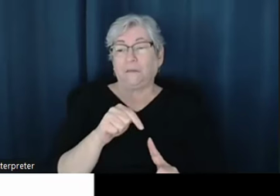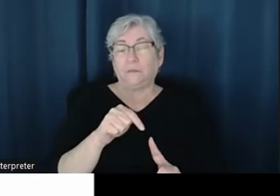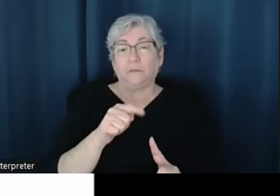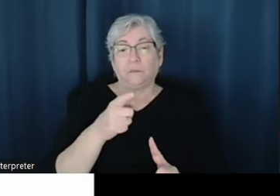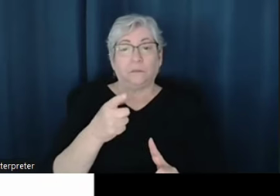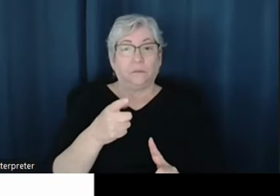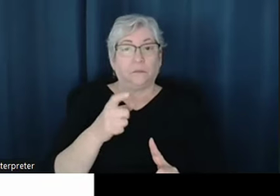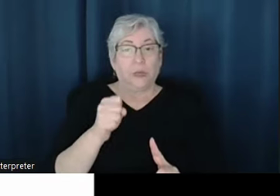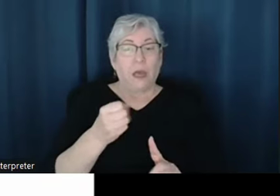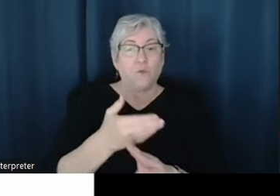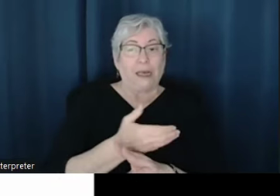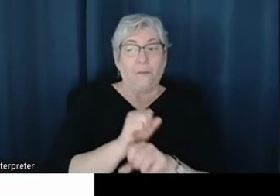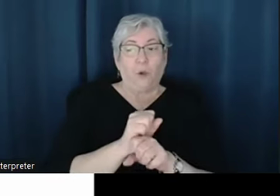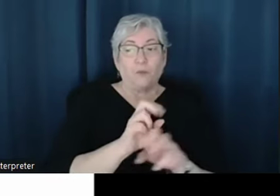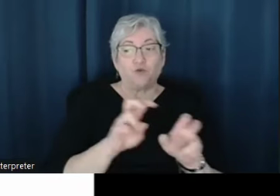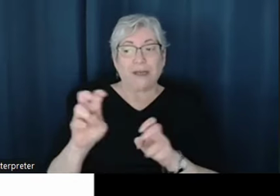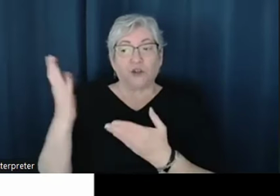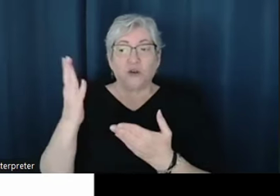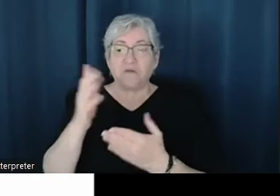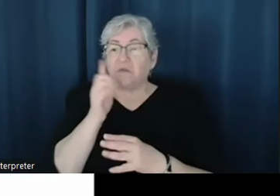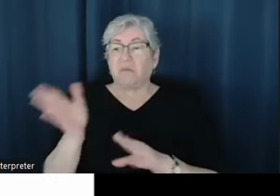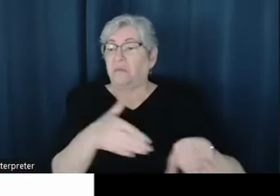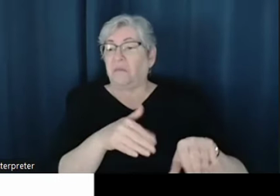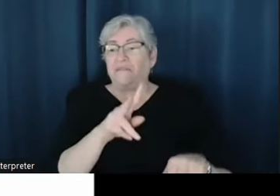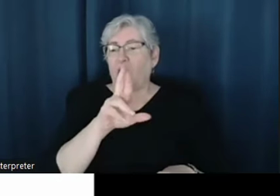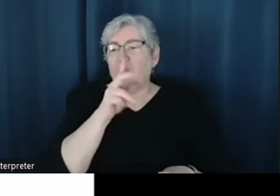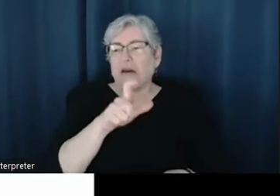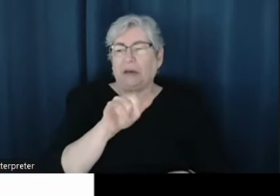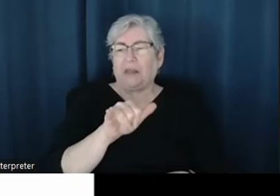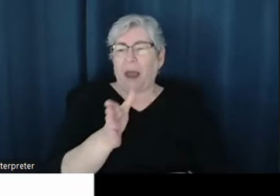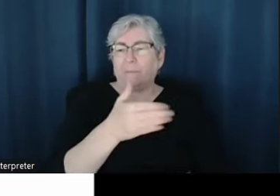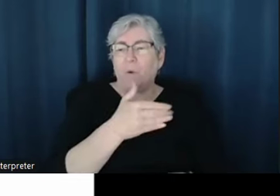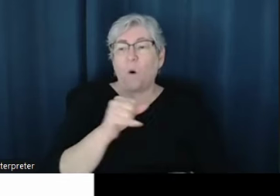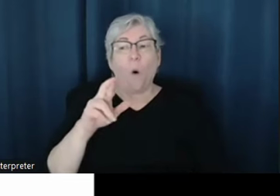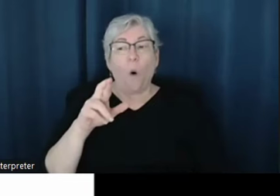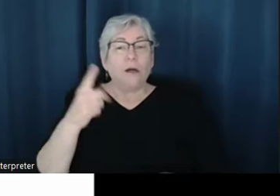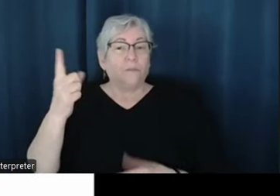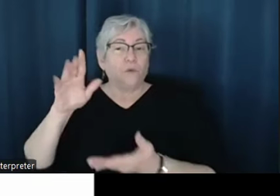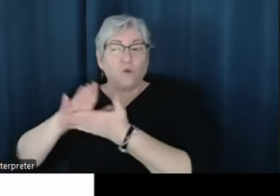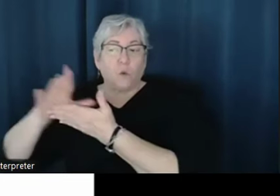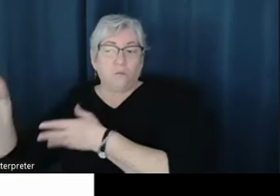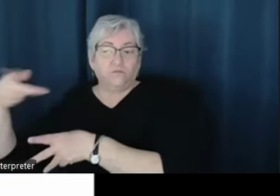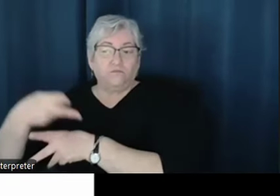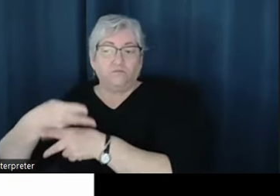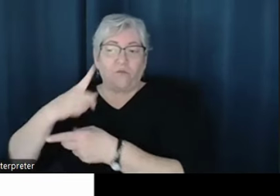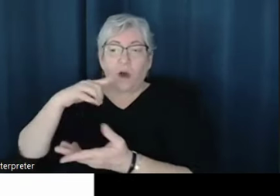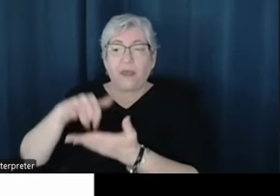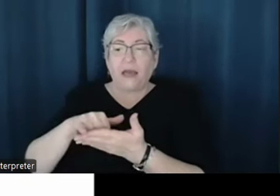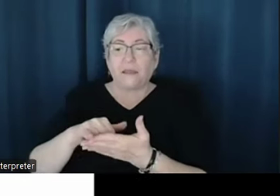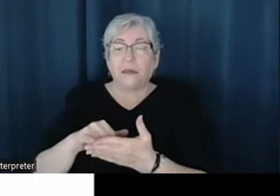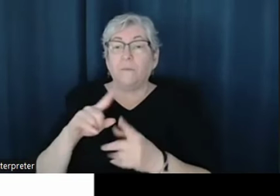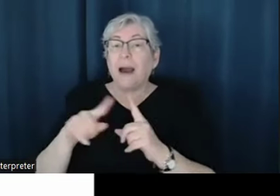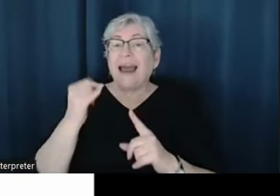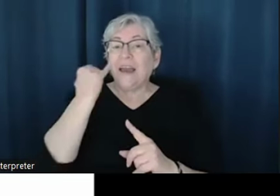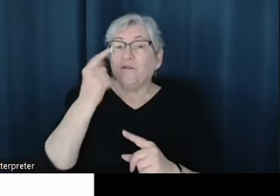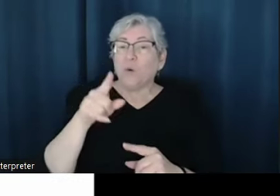would be pre-employment transition services? You don't even have to apply for VR services. Is it something that the school district could provide? But if it is something